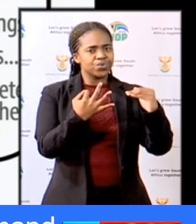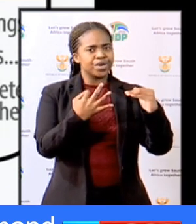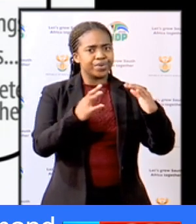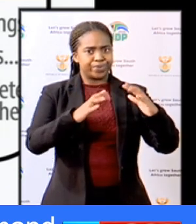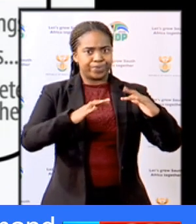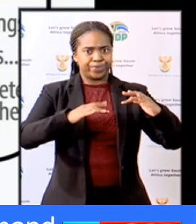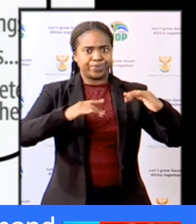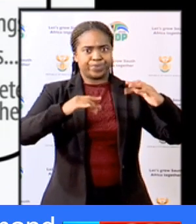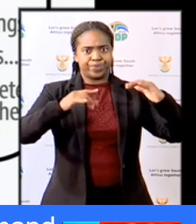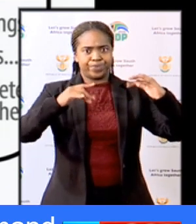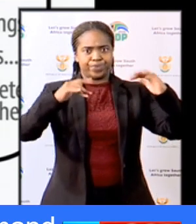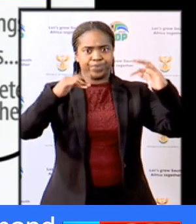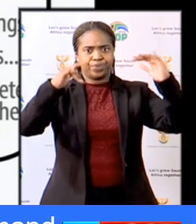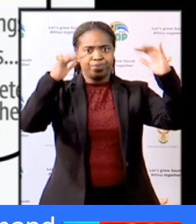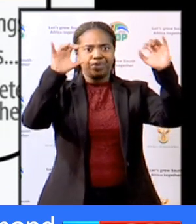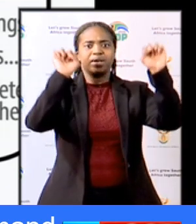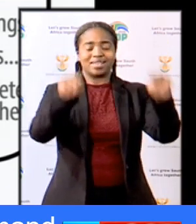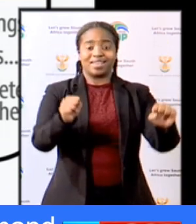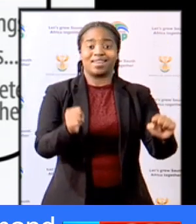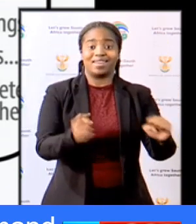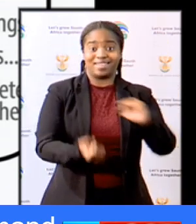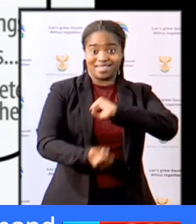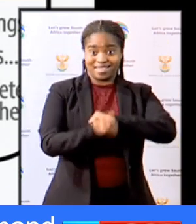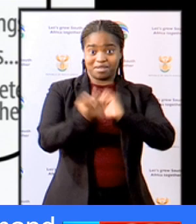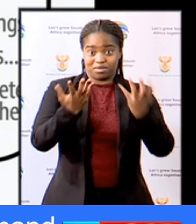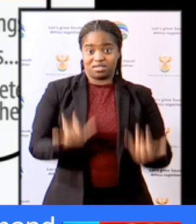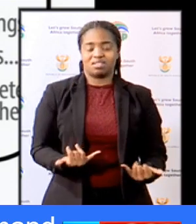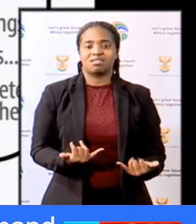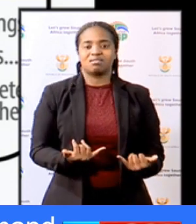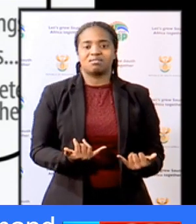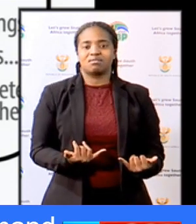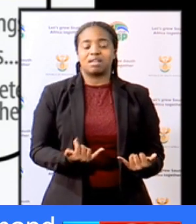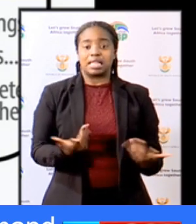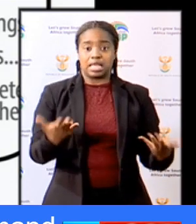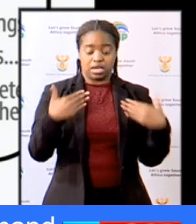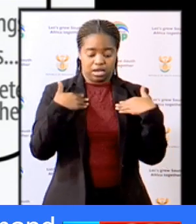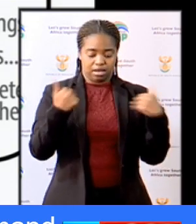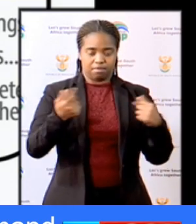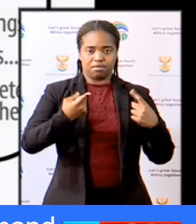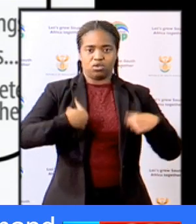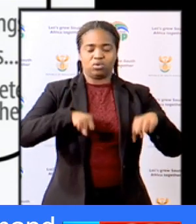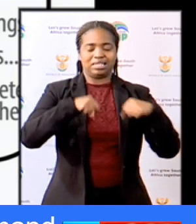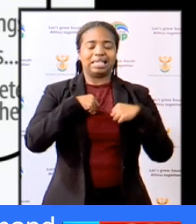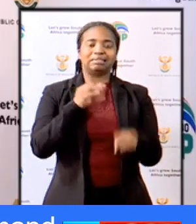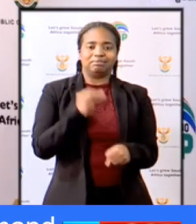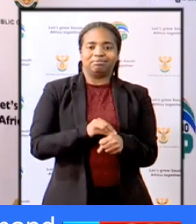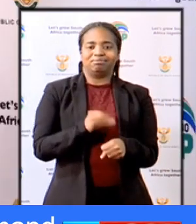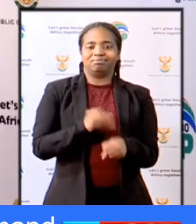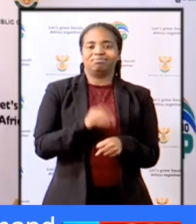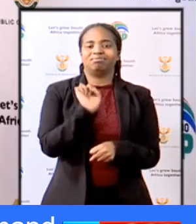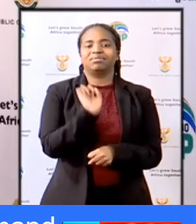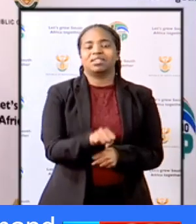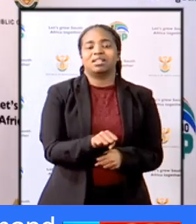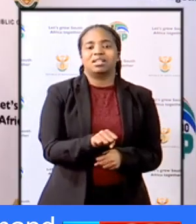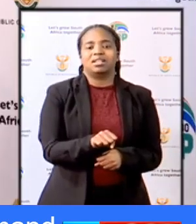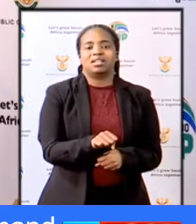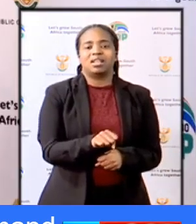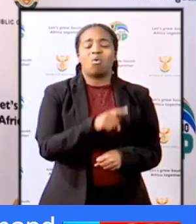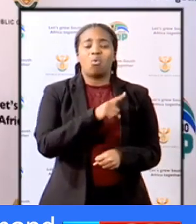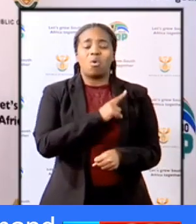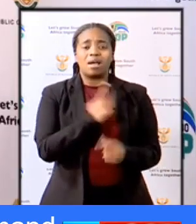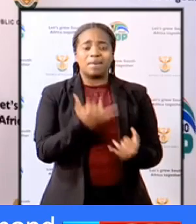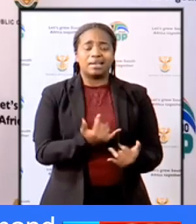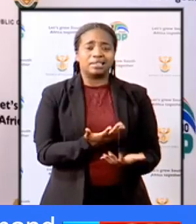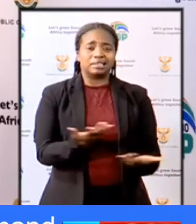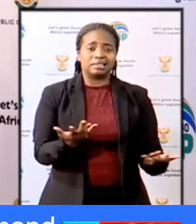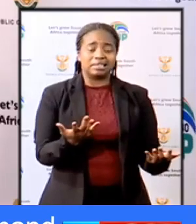amanani esekhuphuka kakhulu esenza ukuthi ezempilo zethu zibe ingxaki esesifosa futhi mhlawumbe